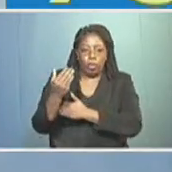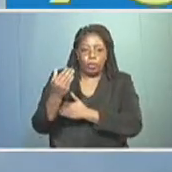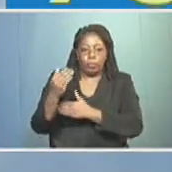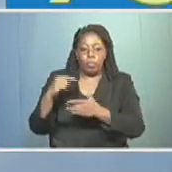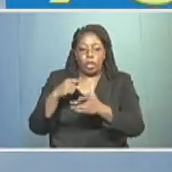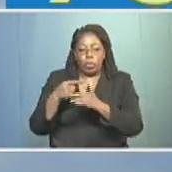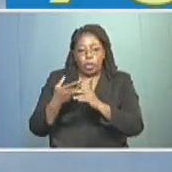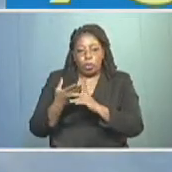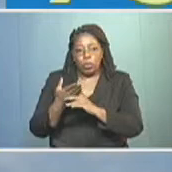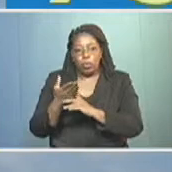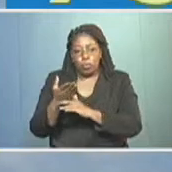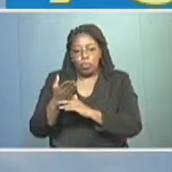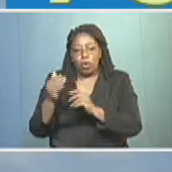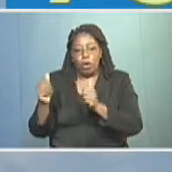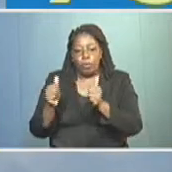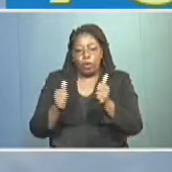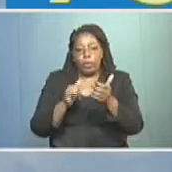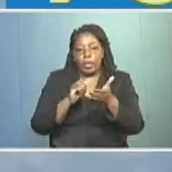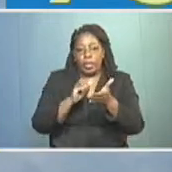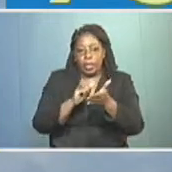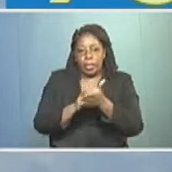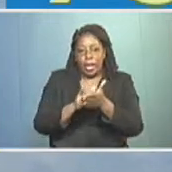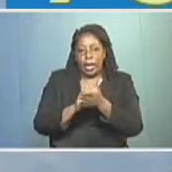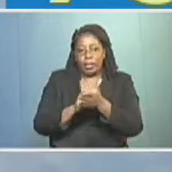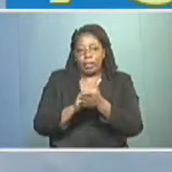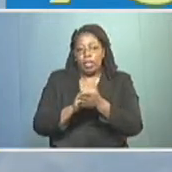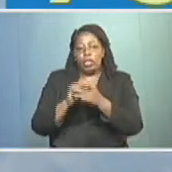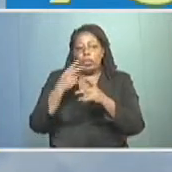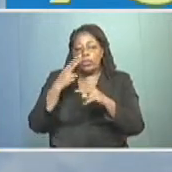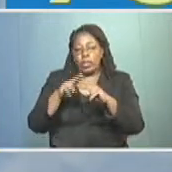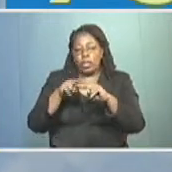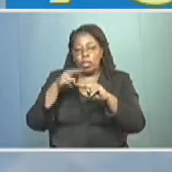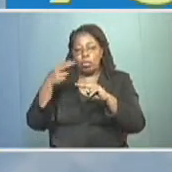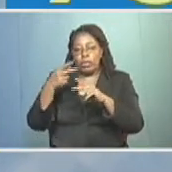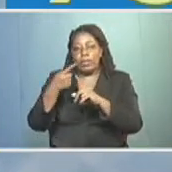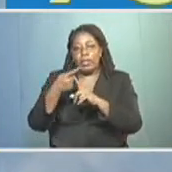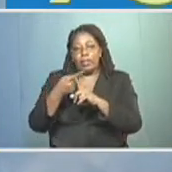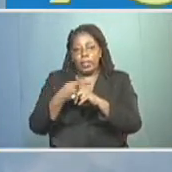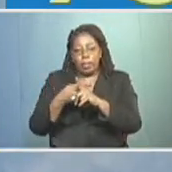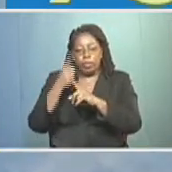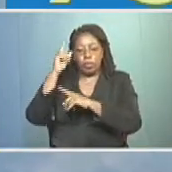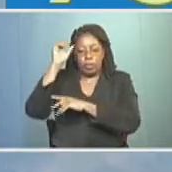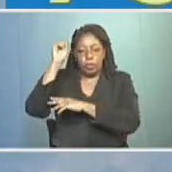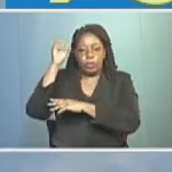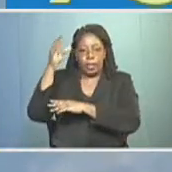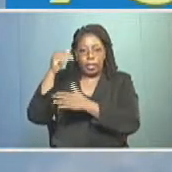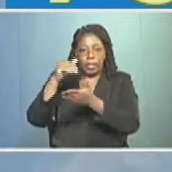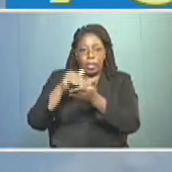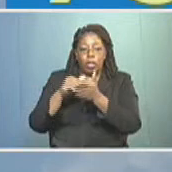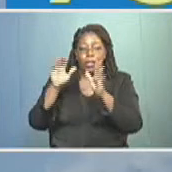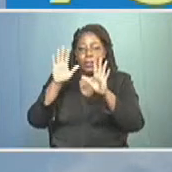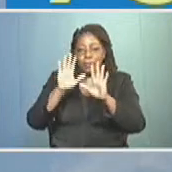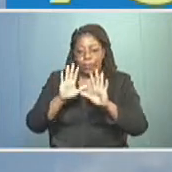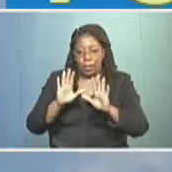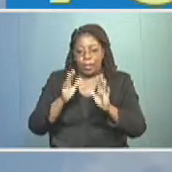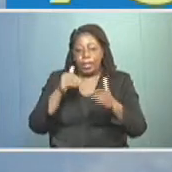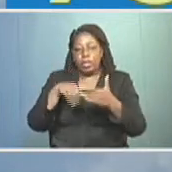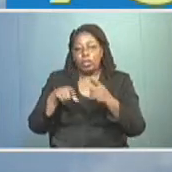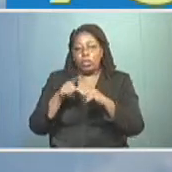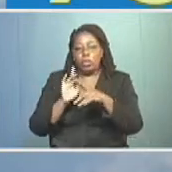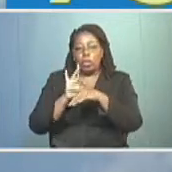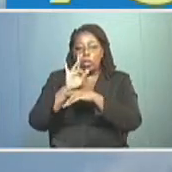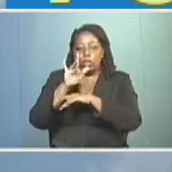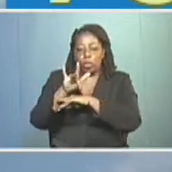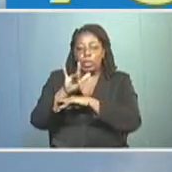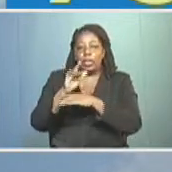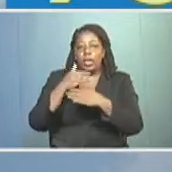boundary will go through. Behind that, we will see a slight drop in our temperatures, but the sun will come back out on Sunday, and that will carry into the early